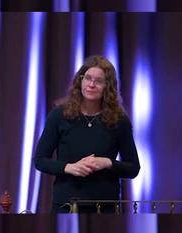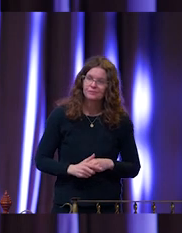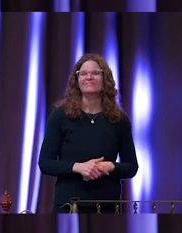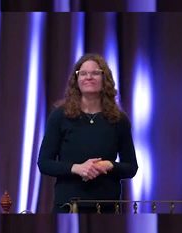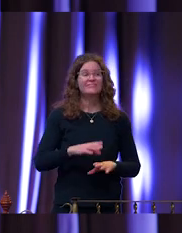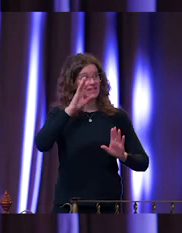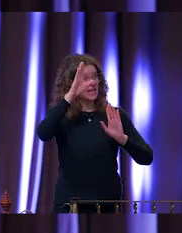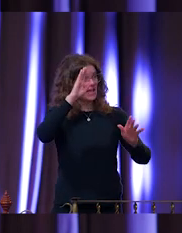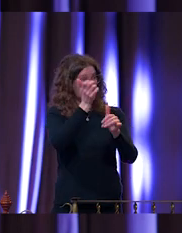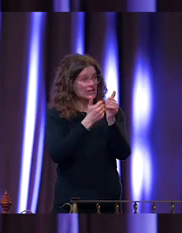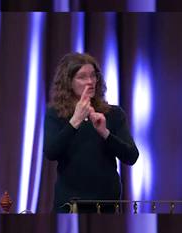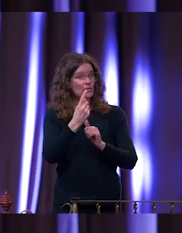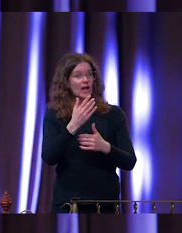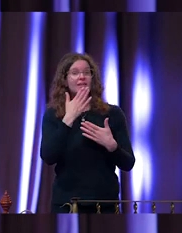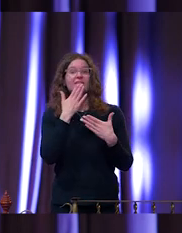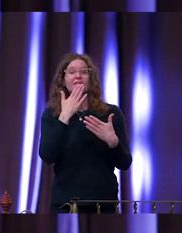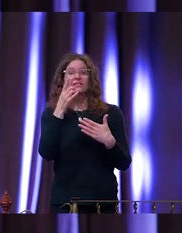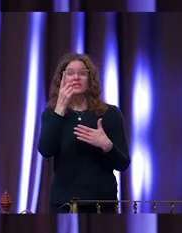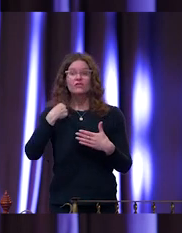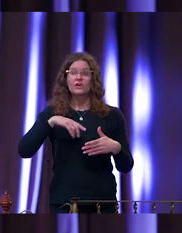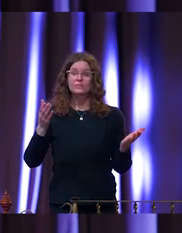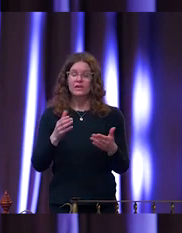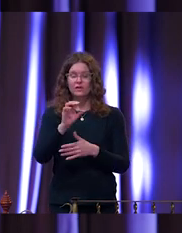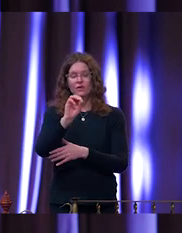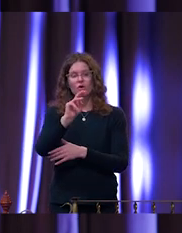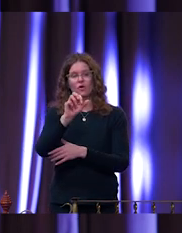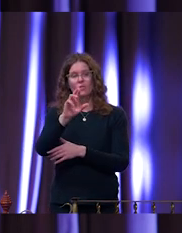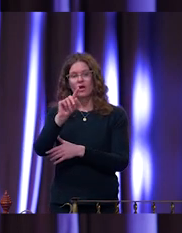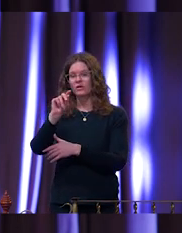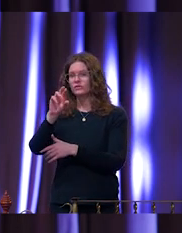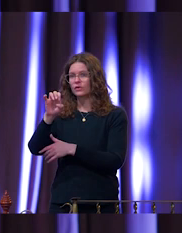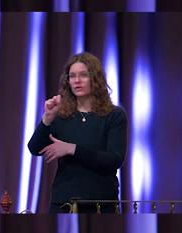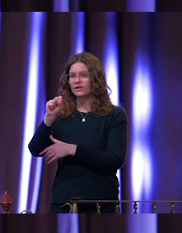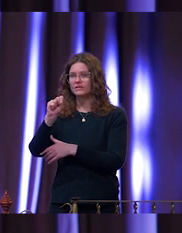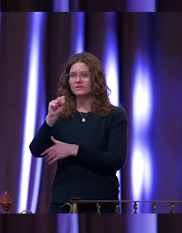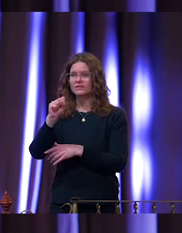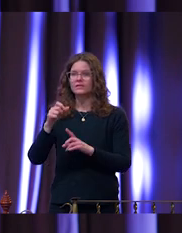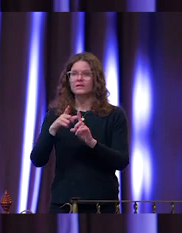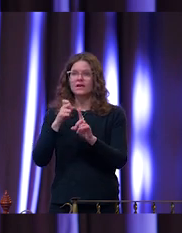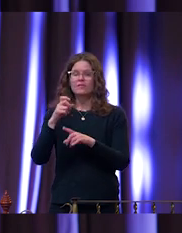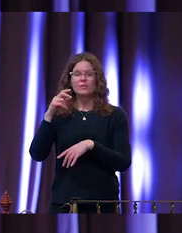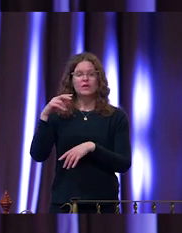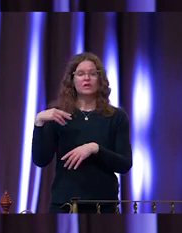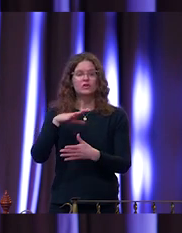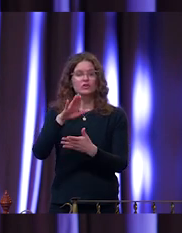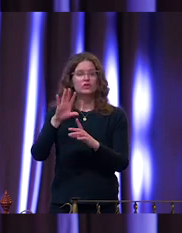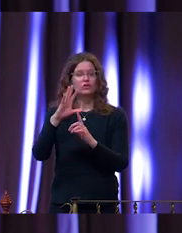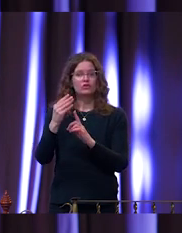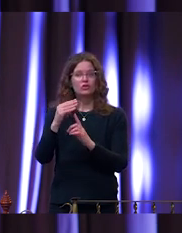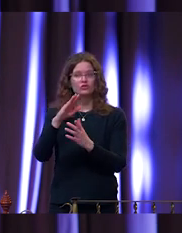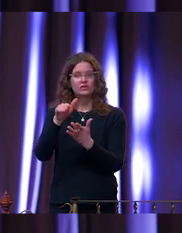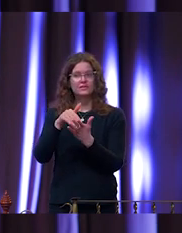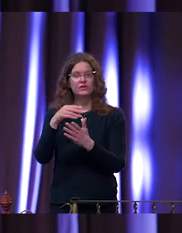Everyone, thank you for having us here. My name is Omar Torres Cortright from the Segundo Ruiz Belvis Cultural Center in Hermosa.